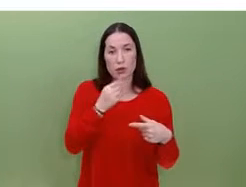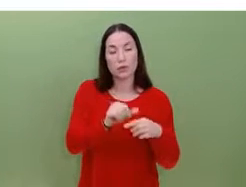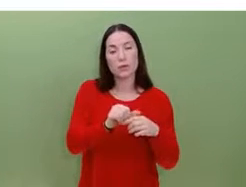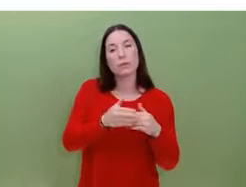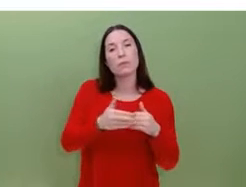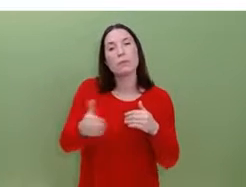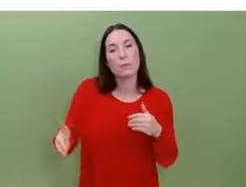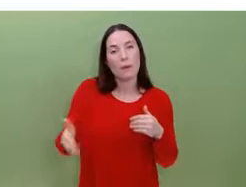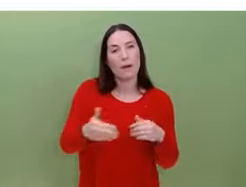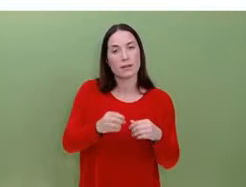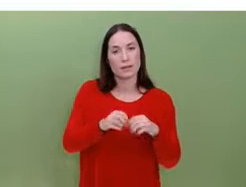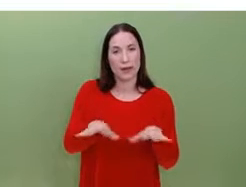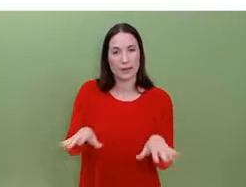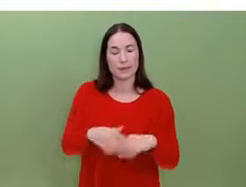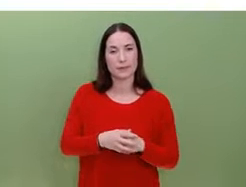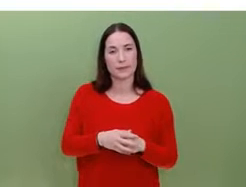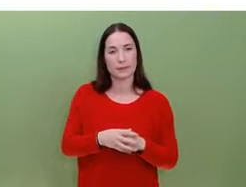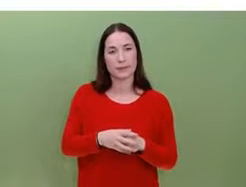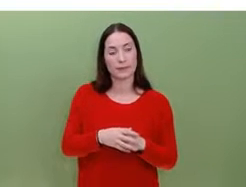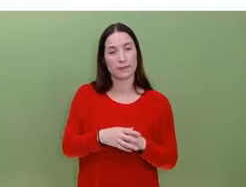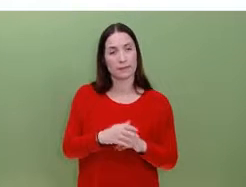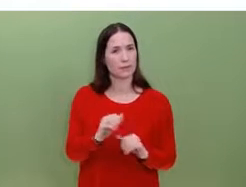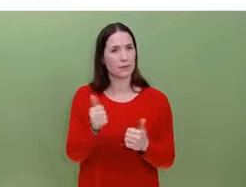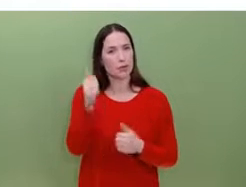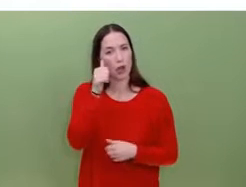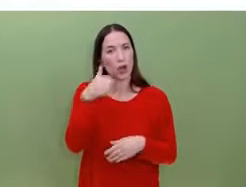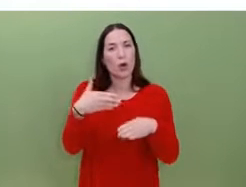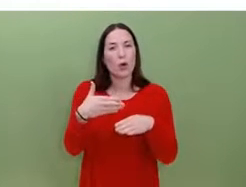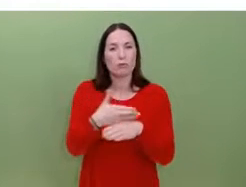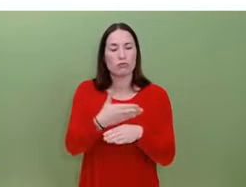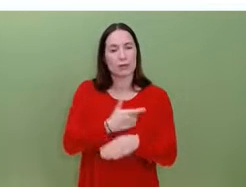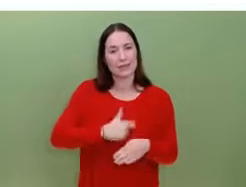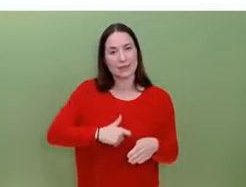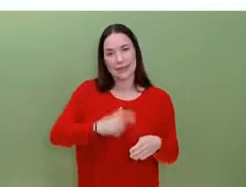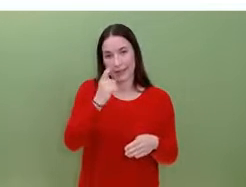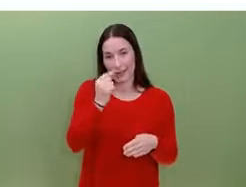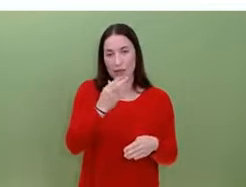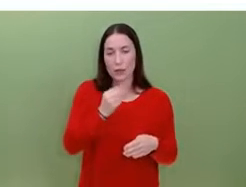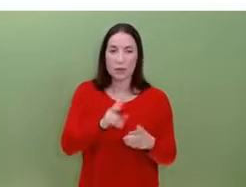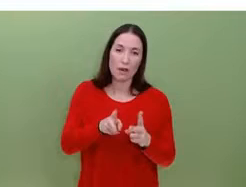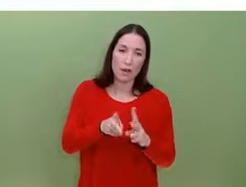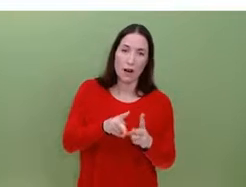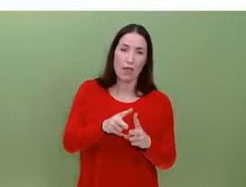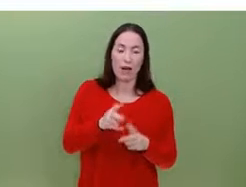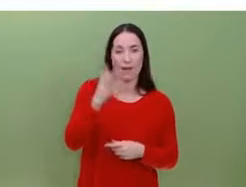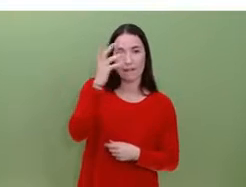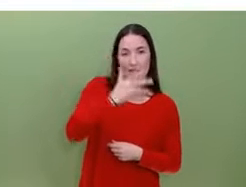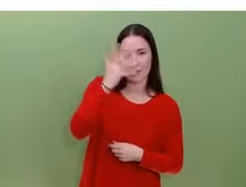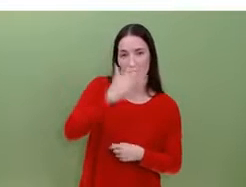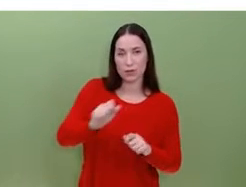know that practitioners can utilize remote or face-to-face and produce similar excellent